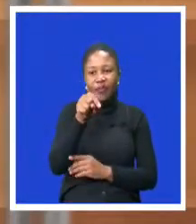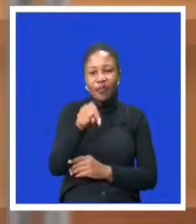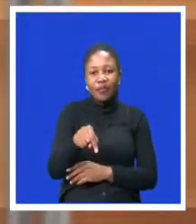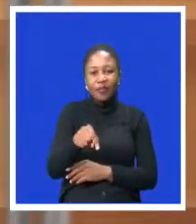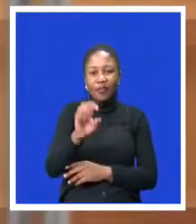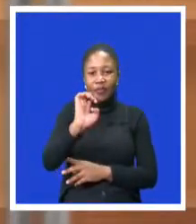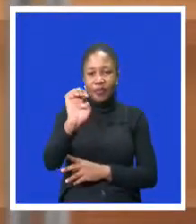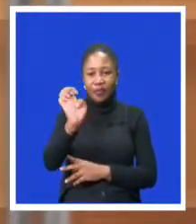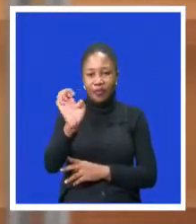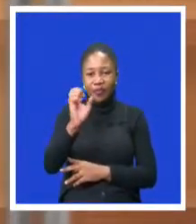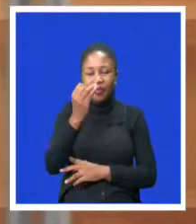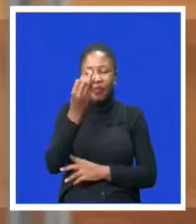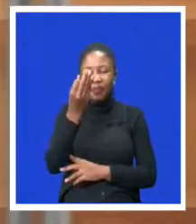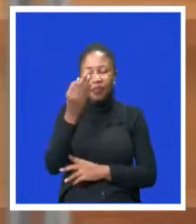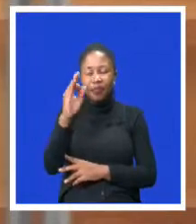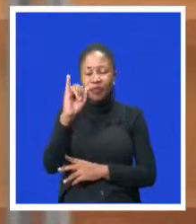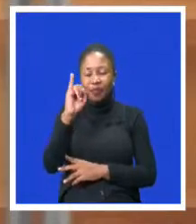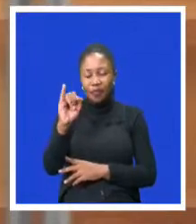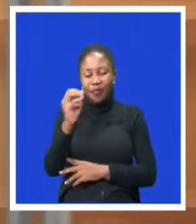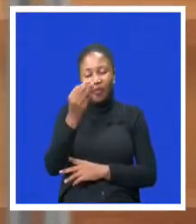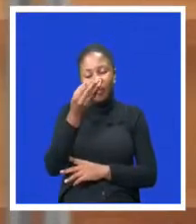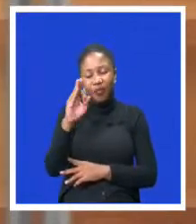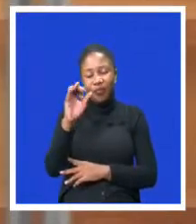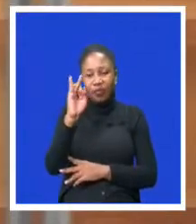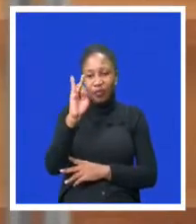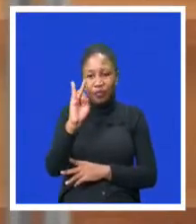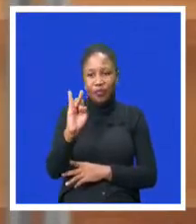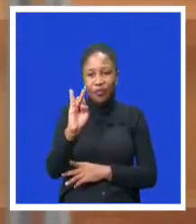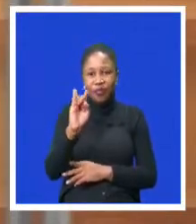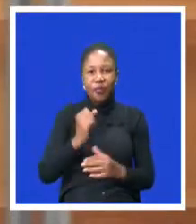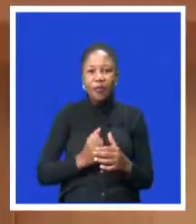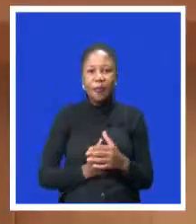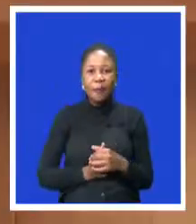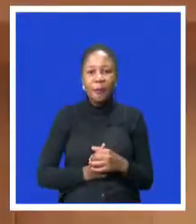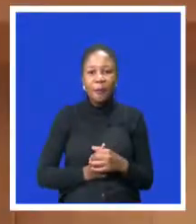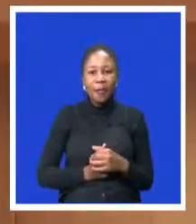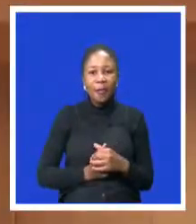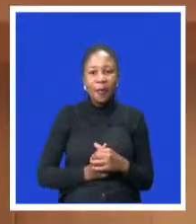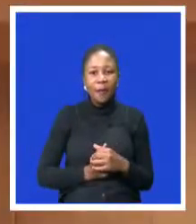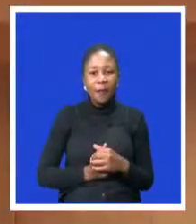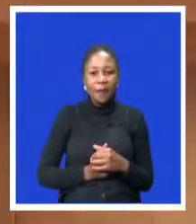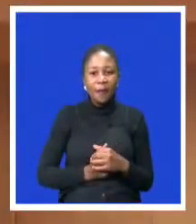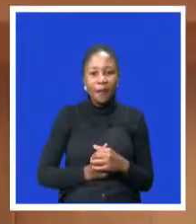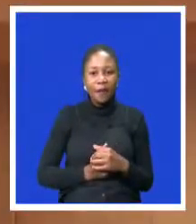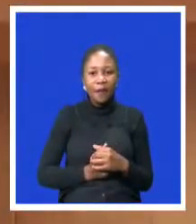with Anele Sithole. Anele, I think you may continue with your lesson. Okay.